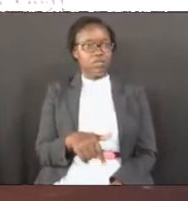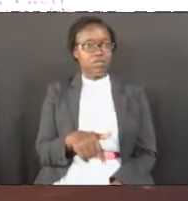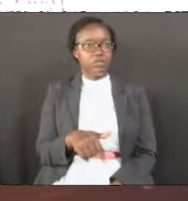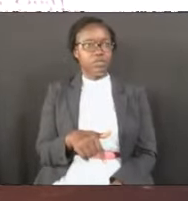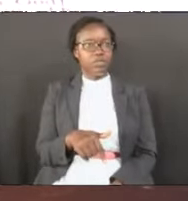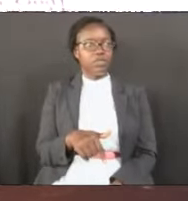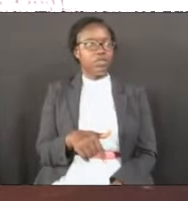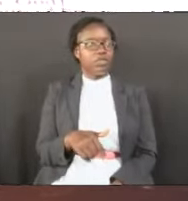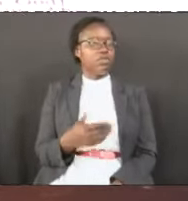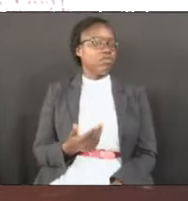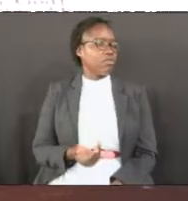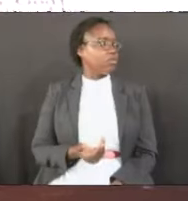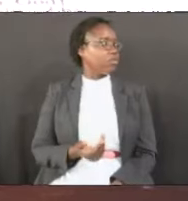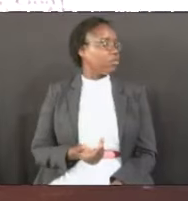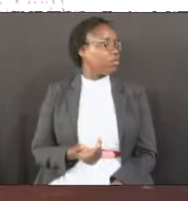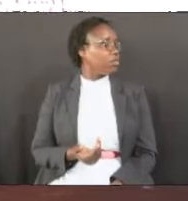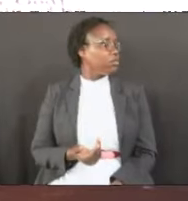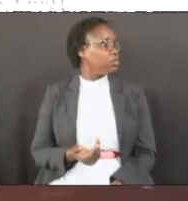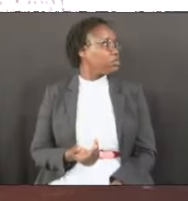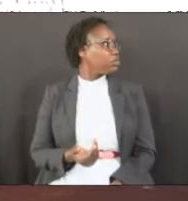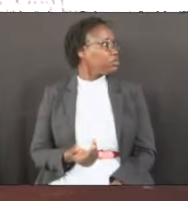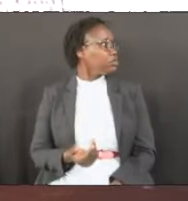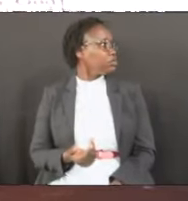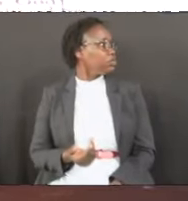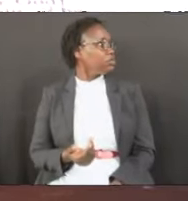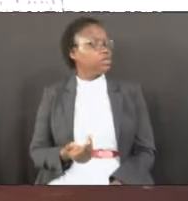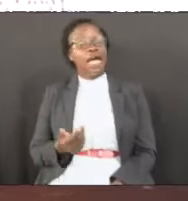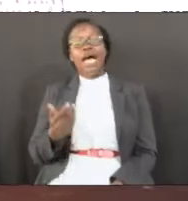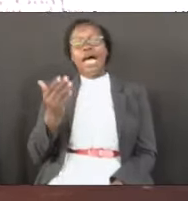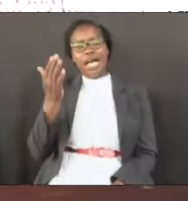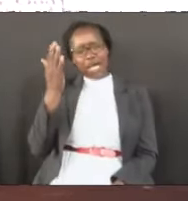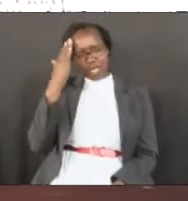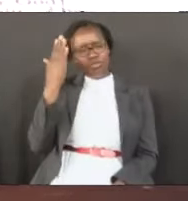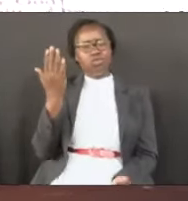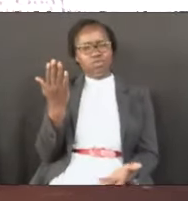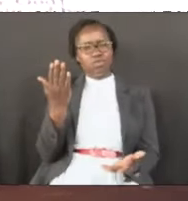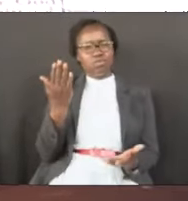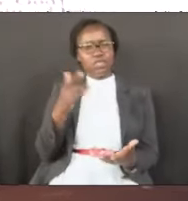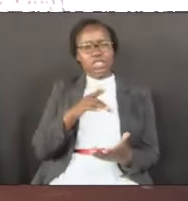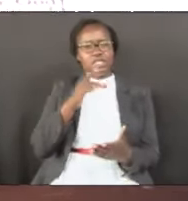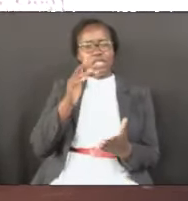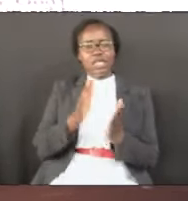I will go straight to the message.